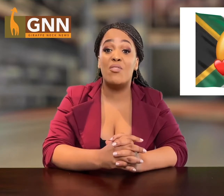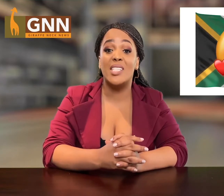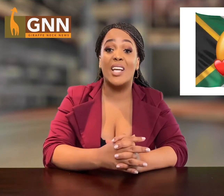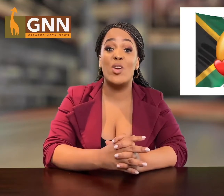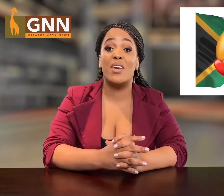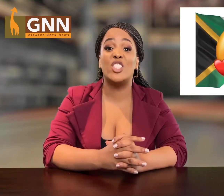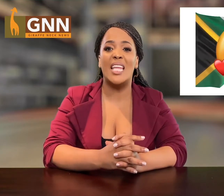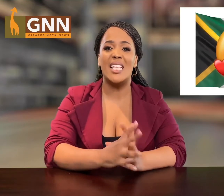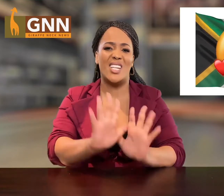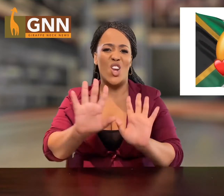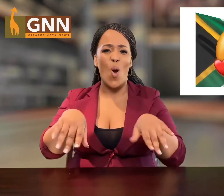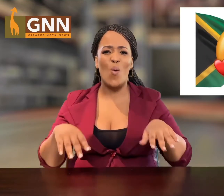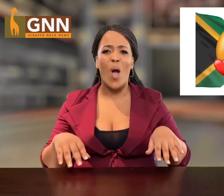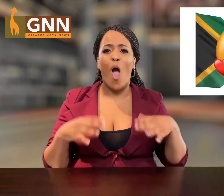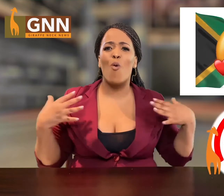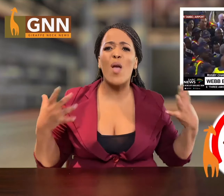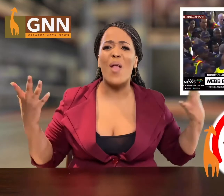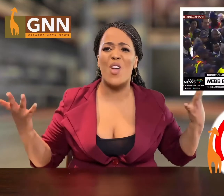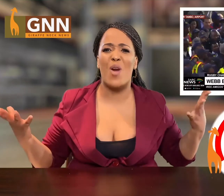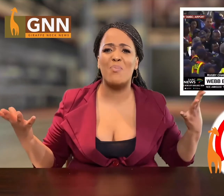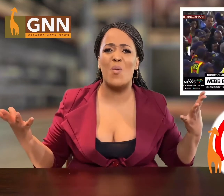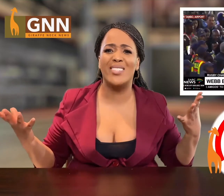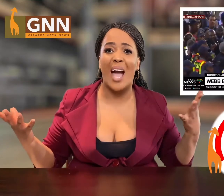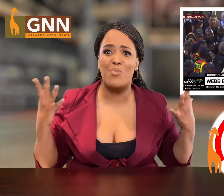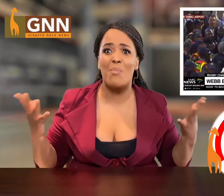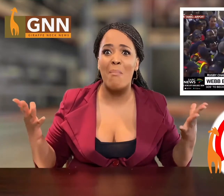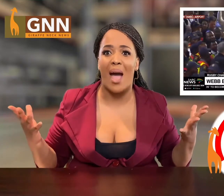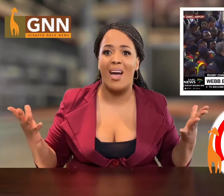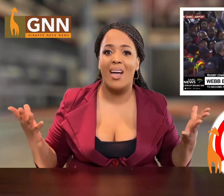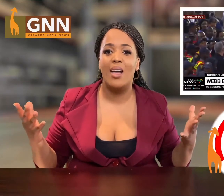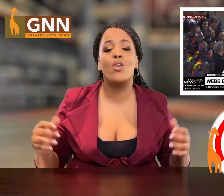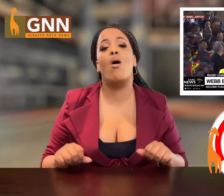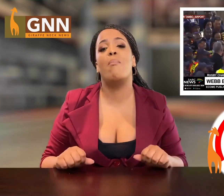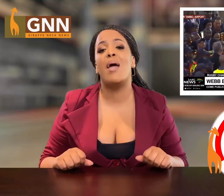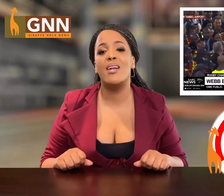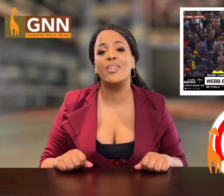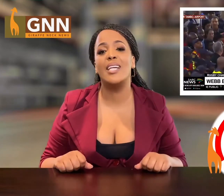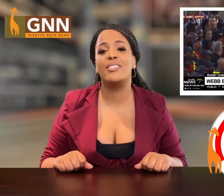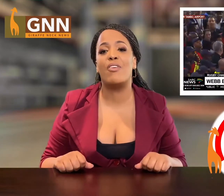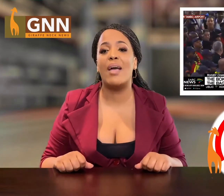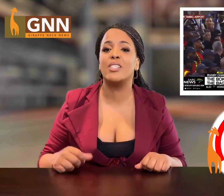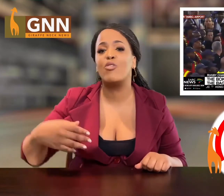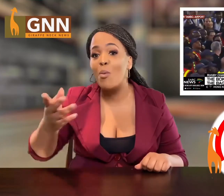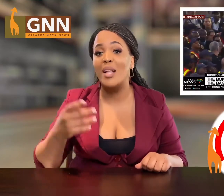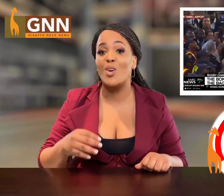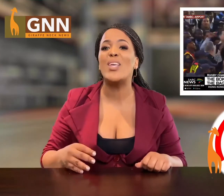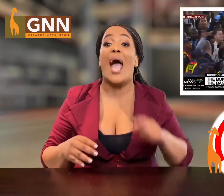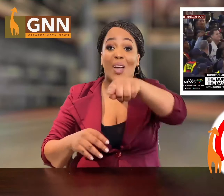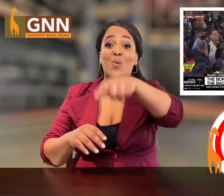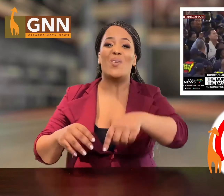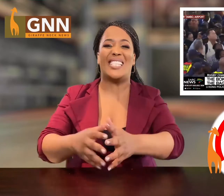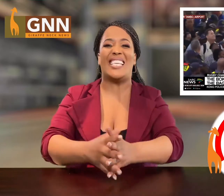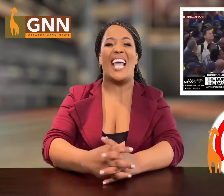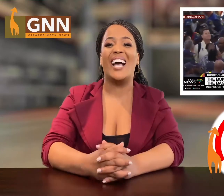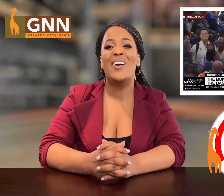old favorites like Trevor and Charlize. No, we won the Rugby World Cup, remember? No, man, not in 95, just a few months ago. Yeah,